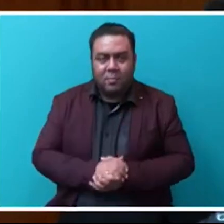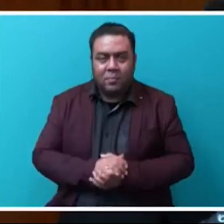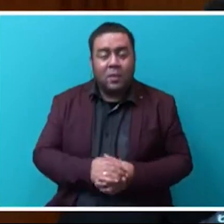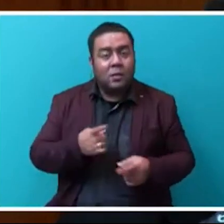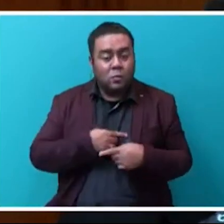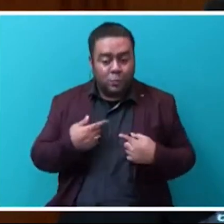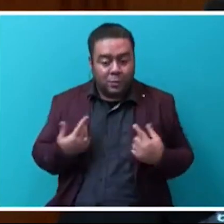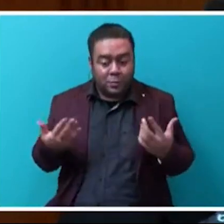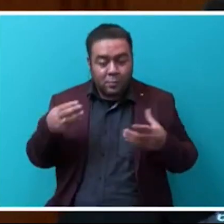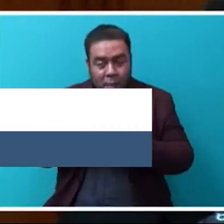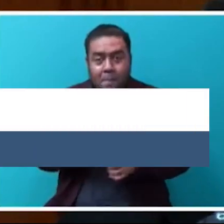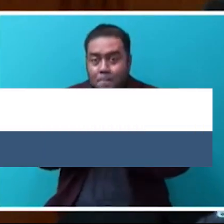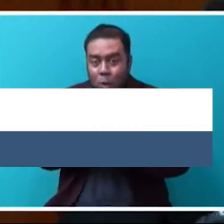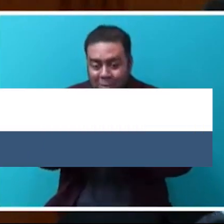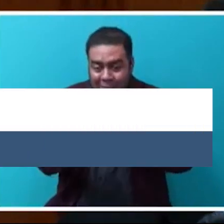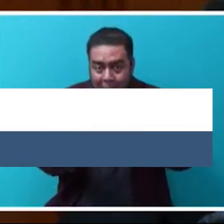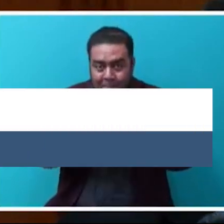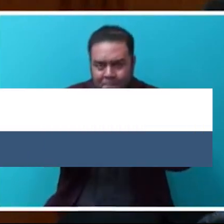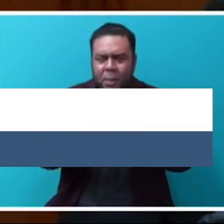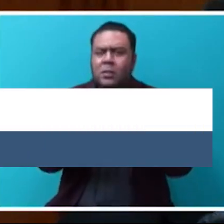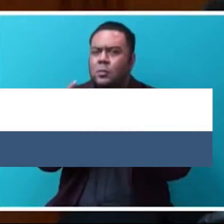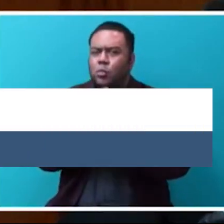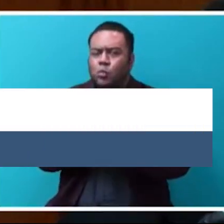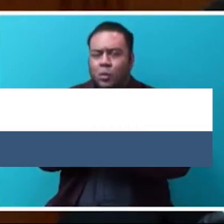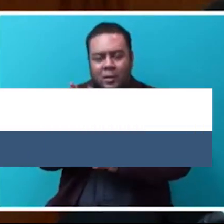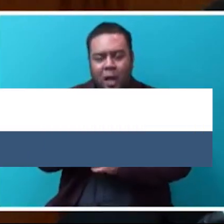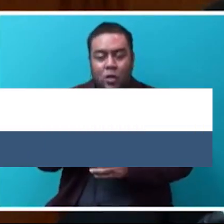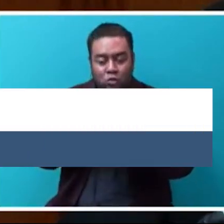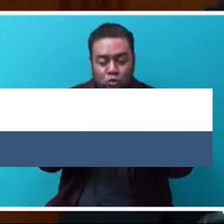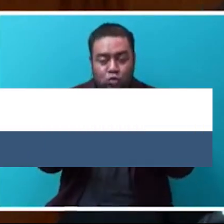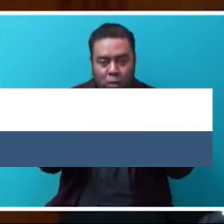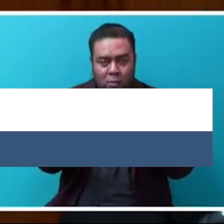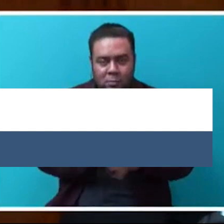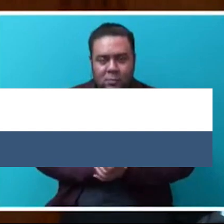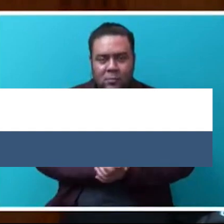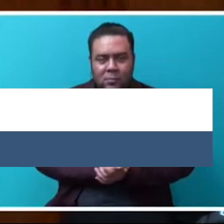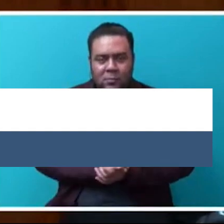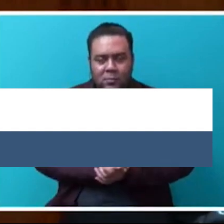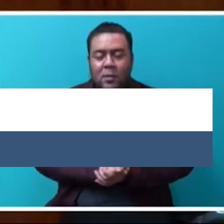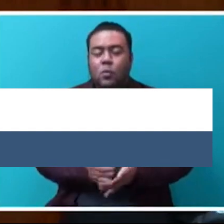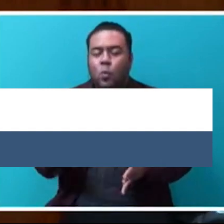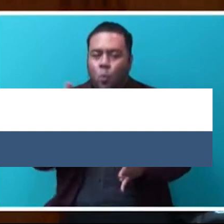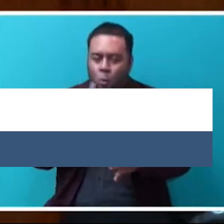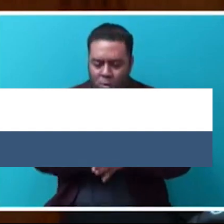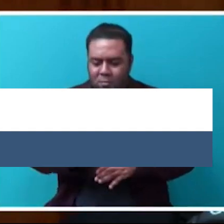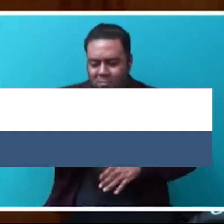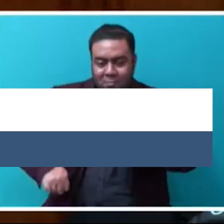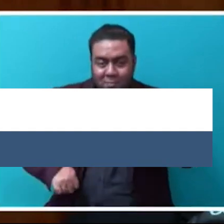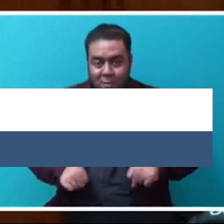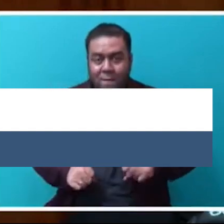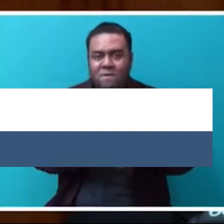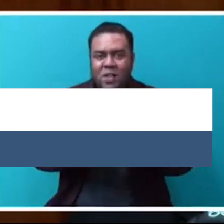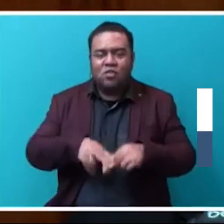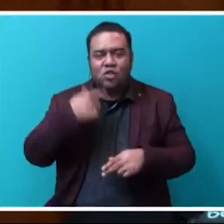As we embrace this important step, it's essential to recognize how the Child Justice Act works hand in hand with the Fiji